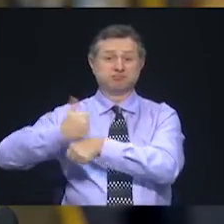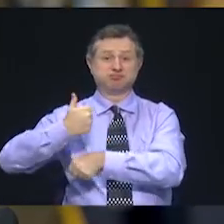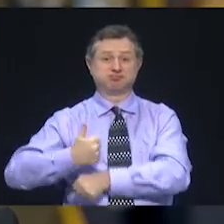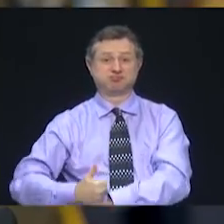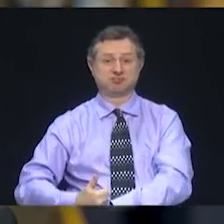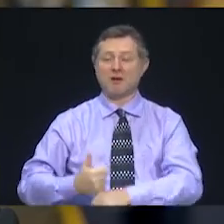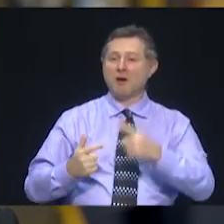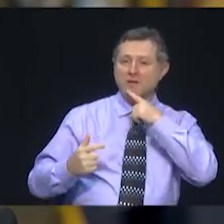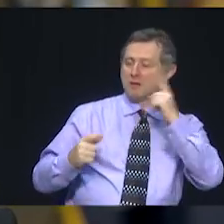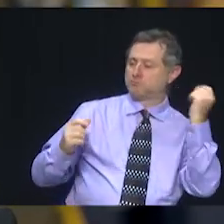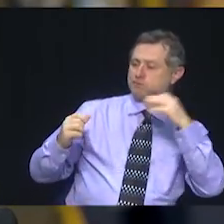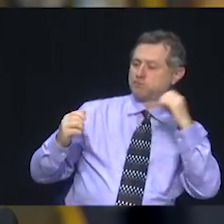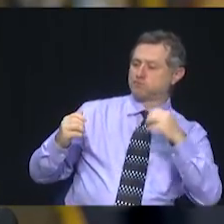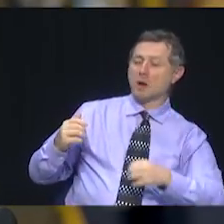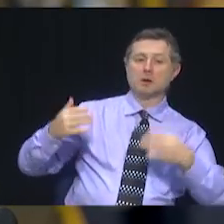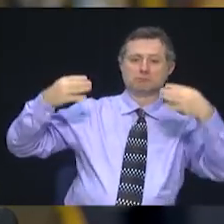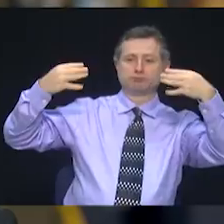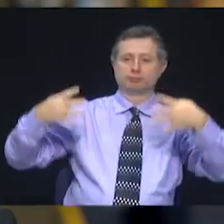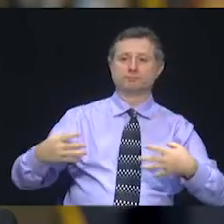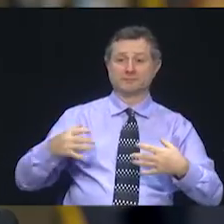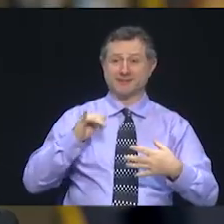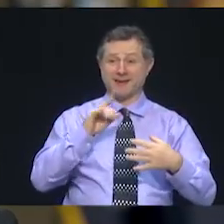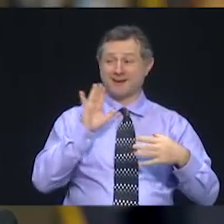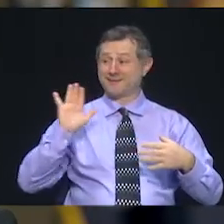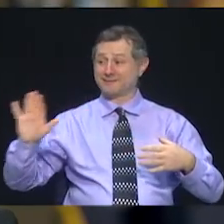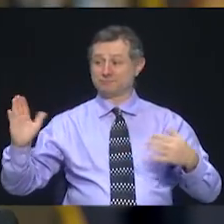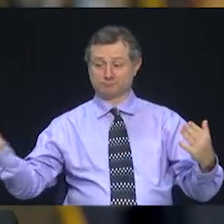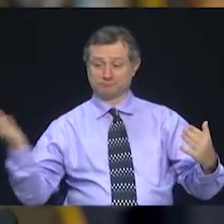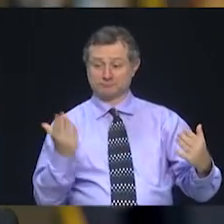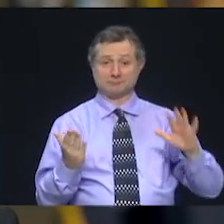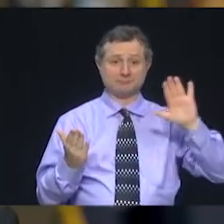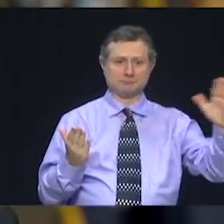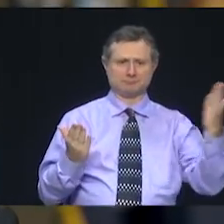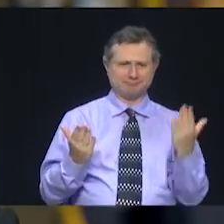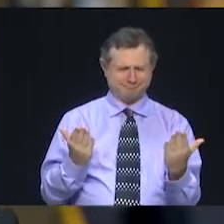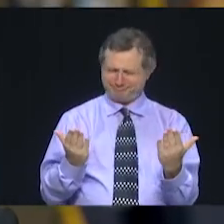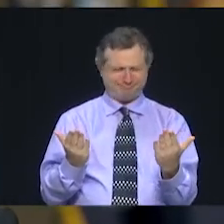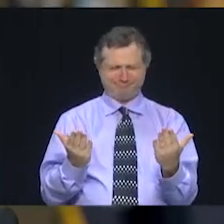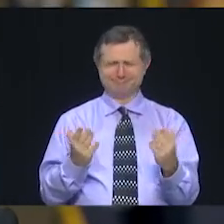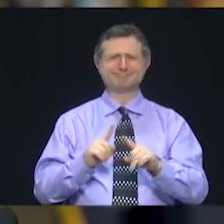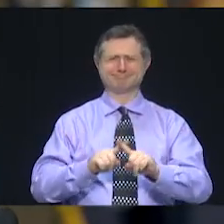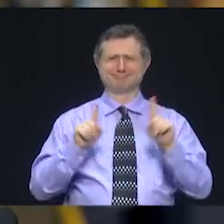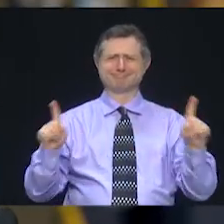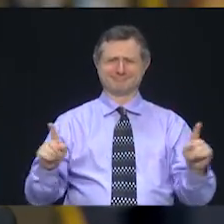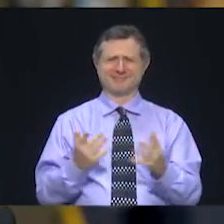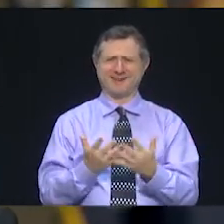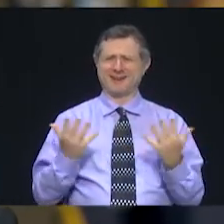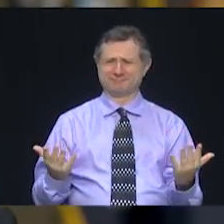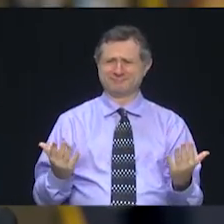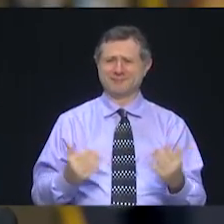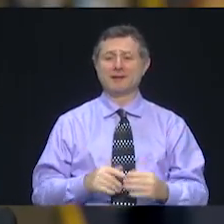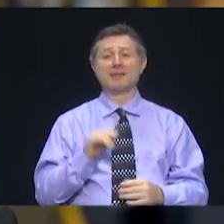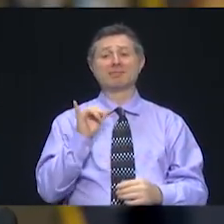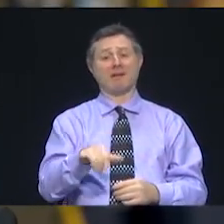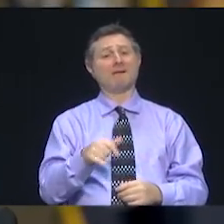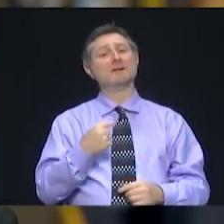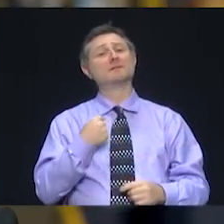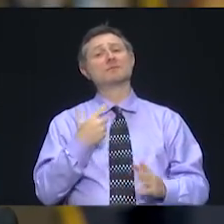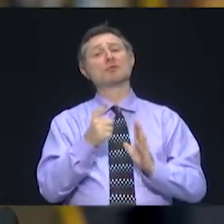facts are much different than what has been portrayed. That document is available on my